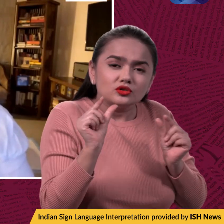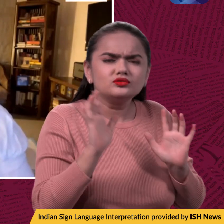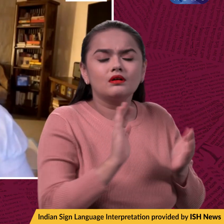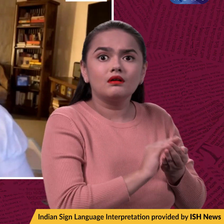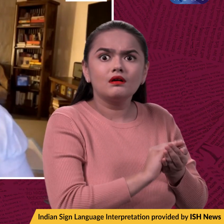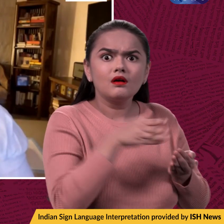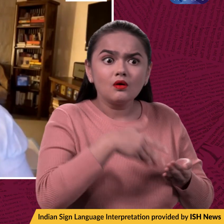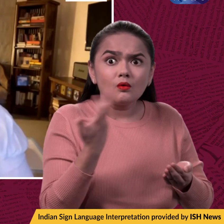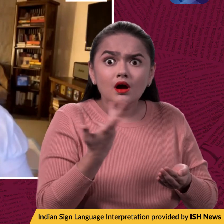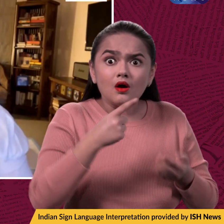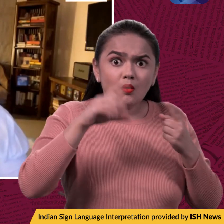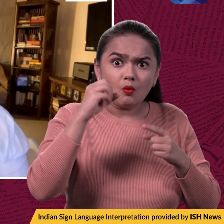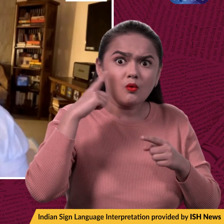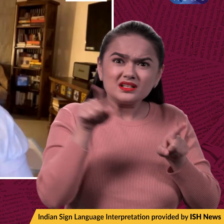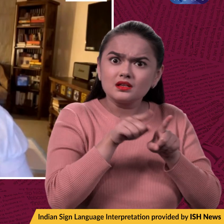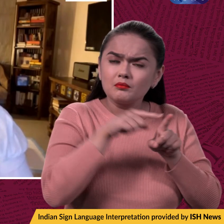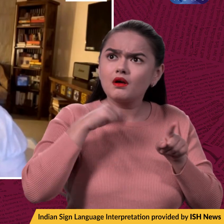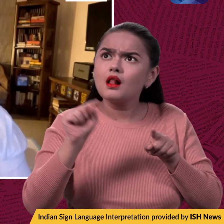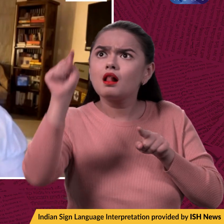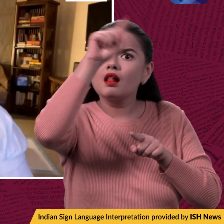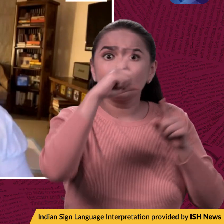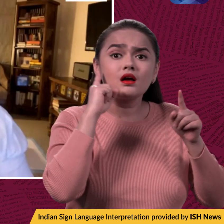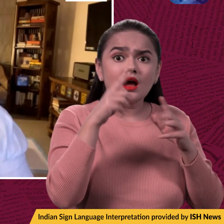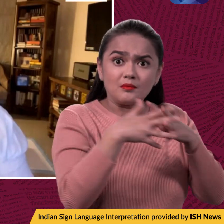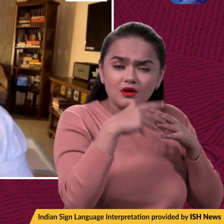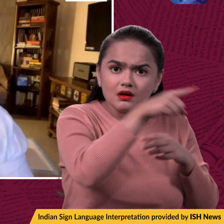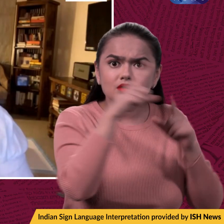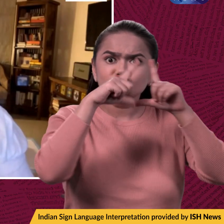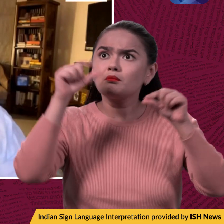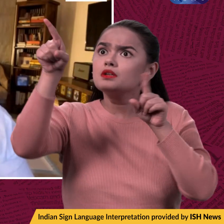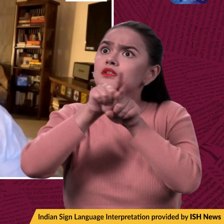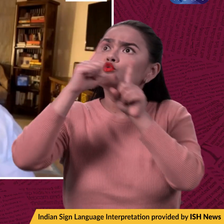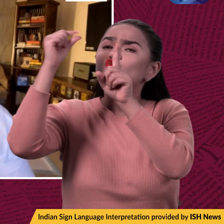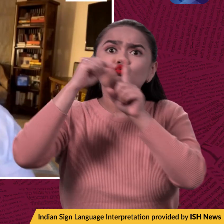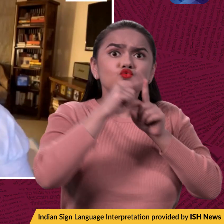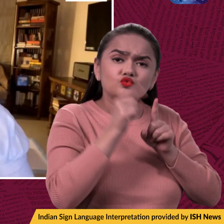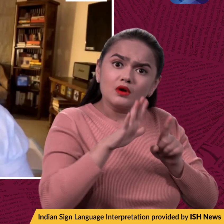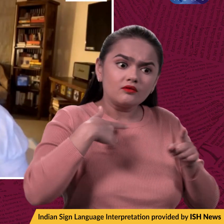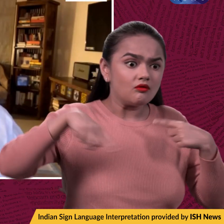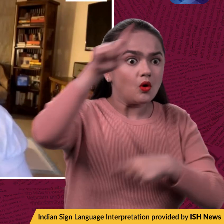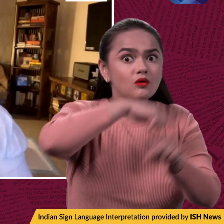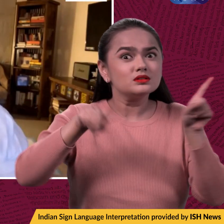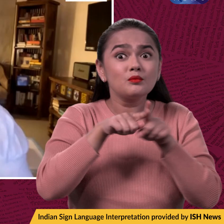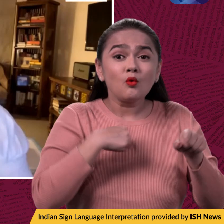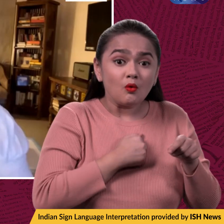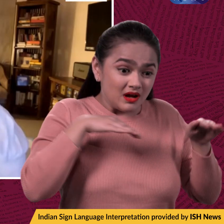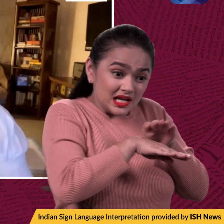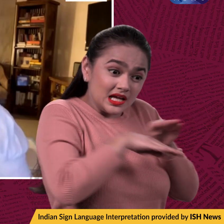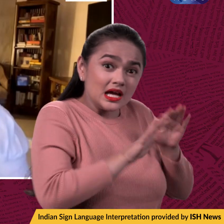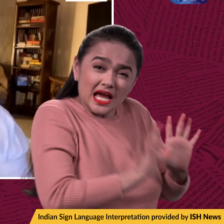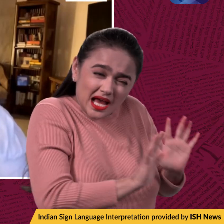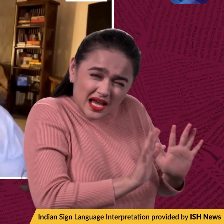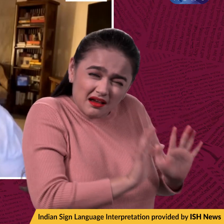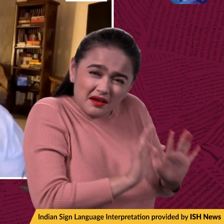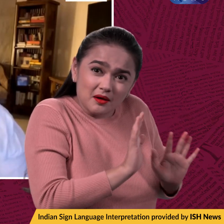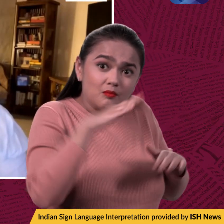as major oil consumers across the world, including the US, Japan, and other major economies, are planning to release oil from